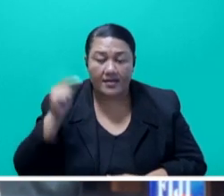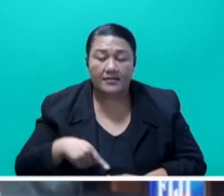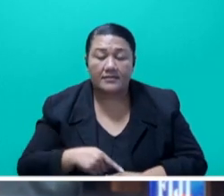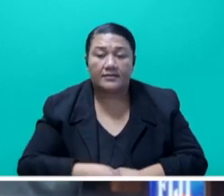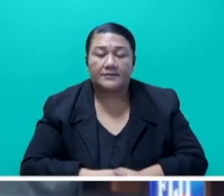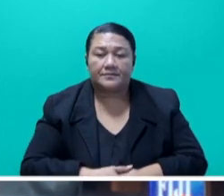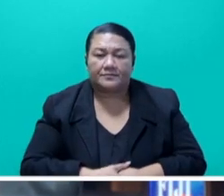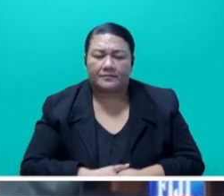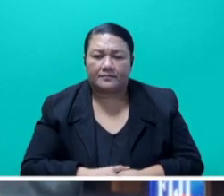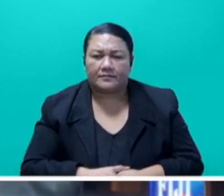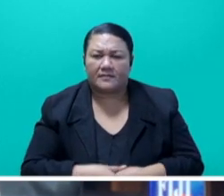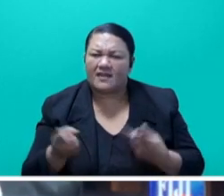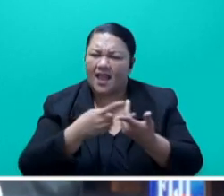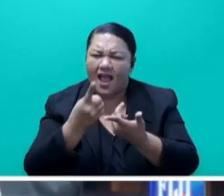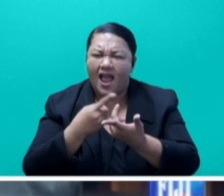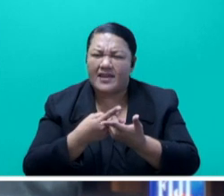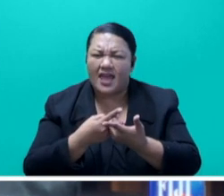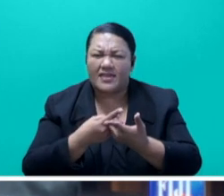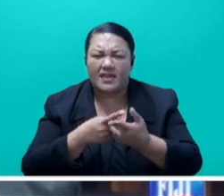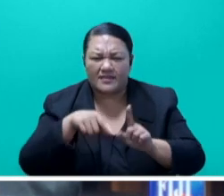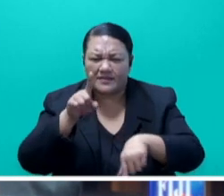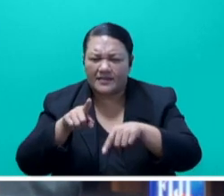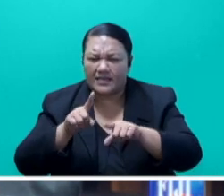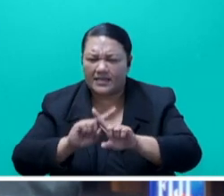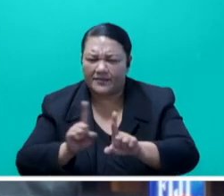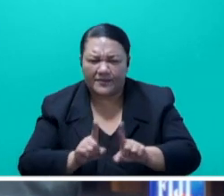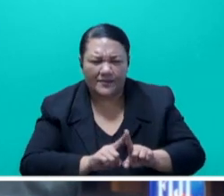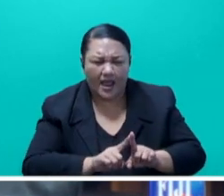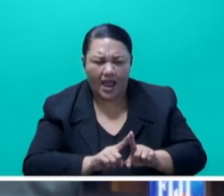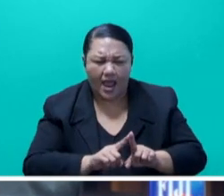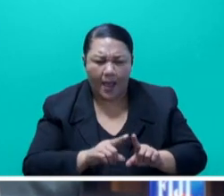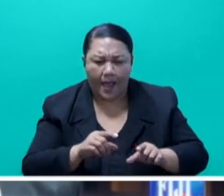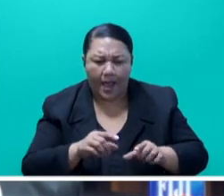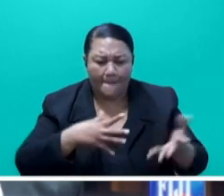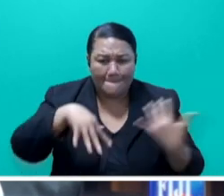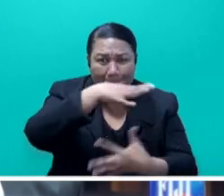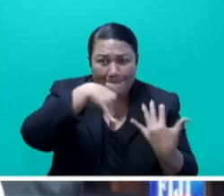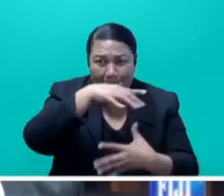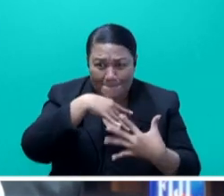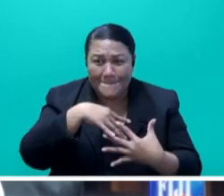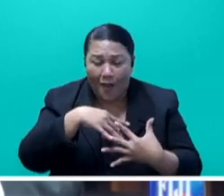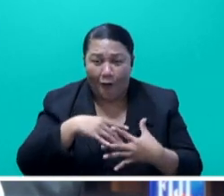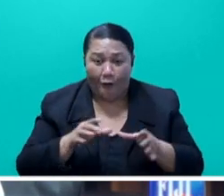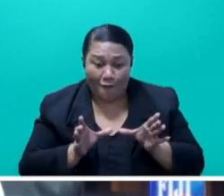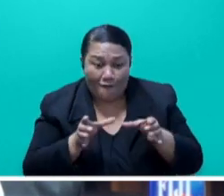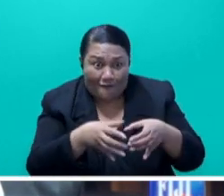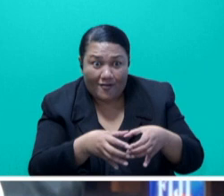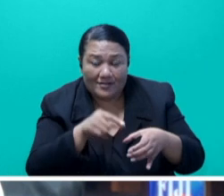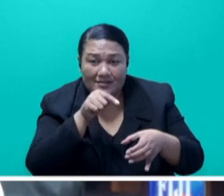response the multinational force and observers, the MFO, though it's a non-UN mission, Mr. Speaker,